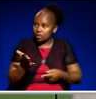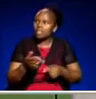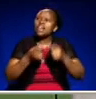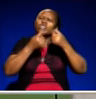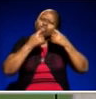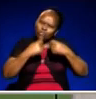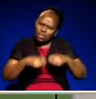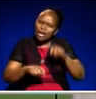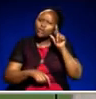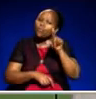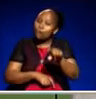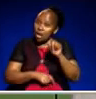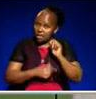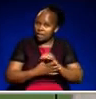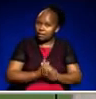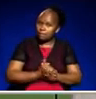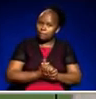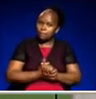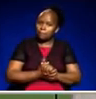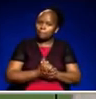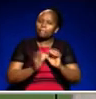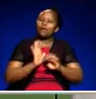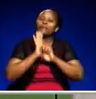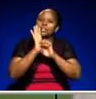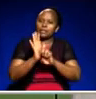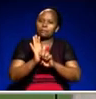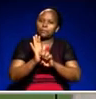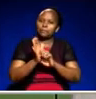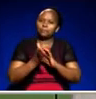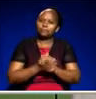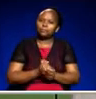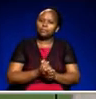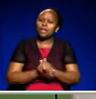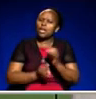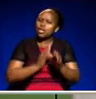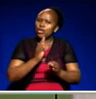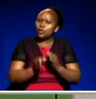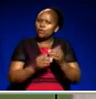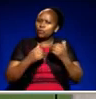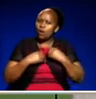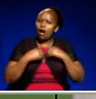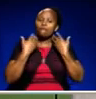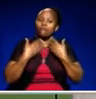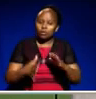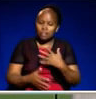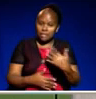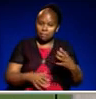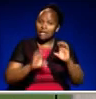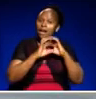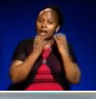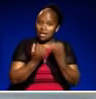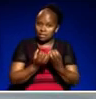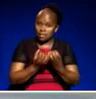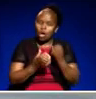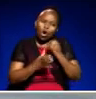try to find. For example, Lana, if you have lost something in class,